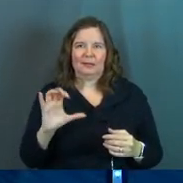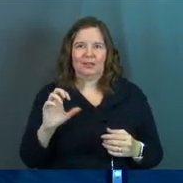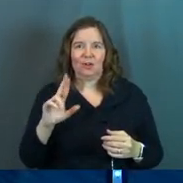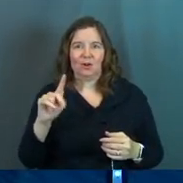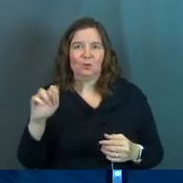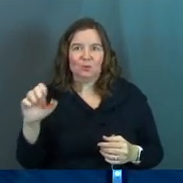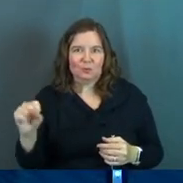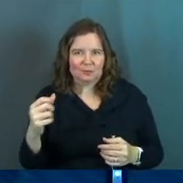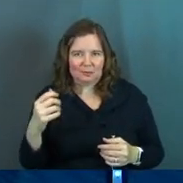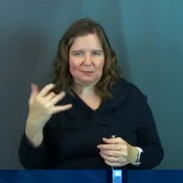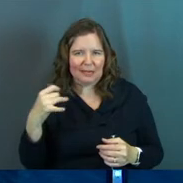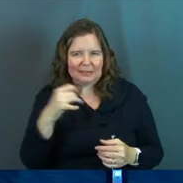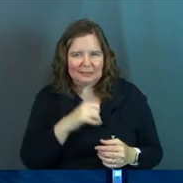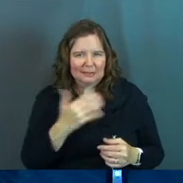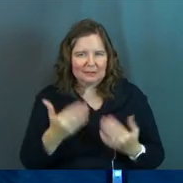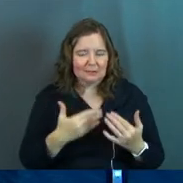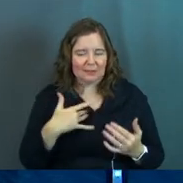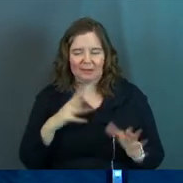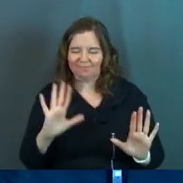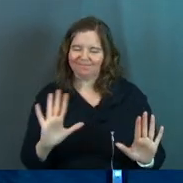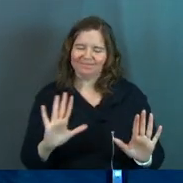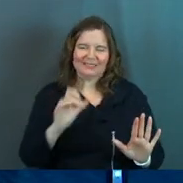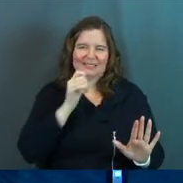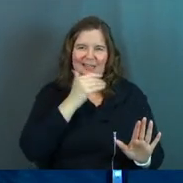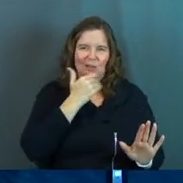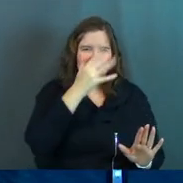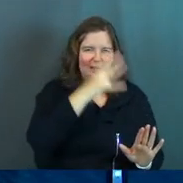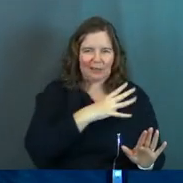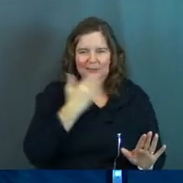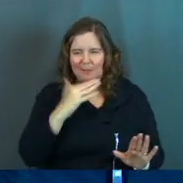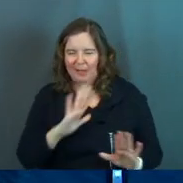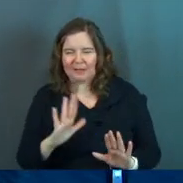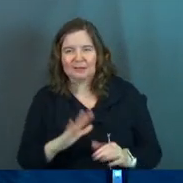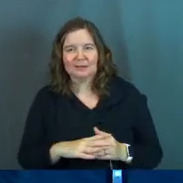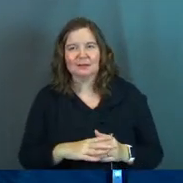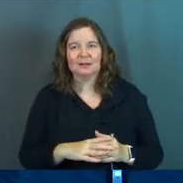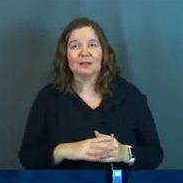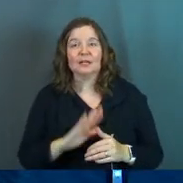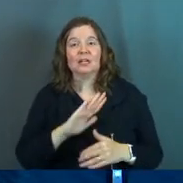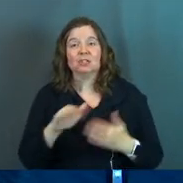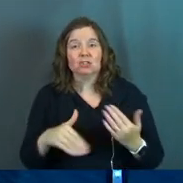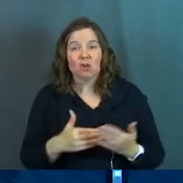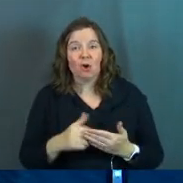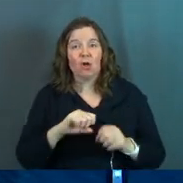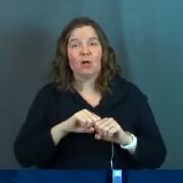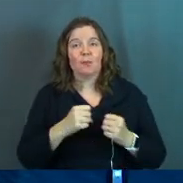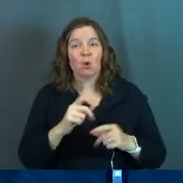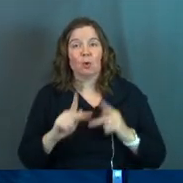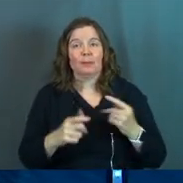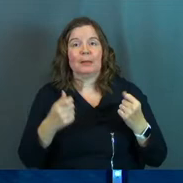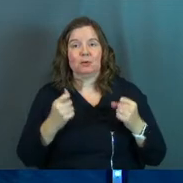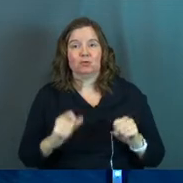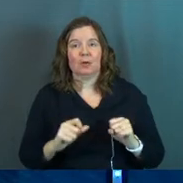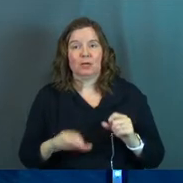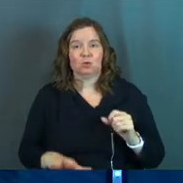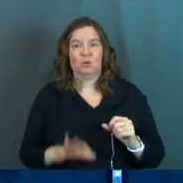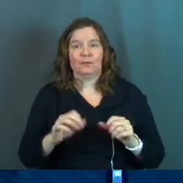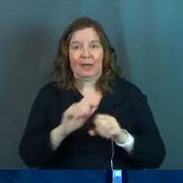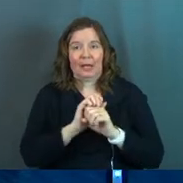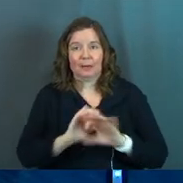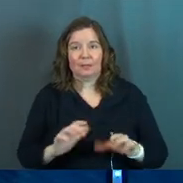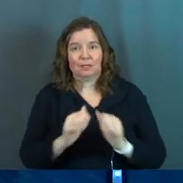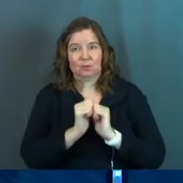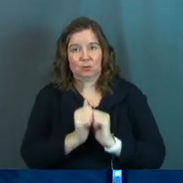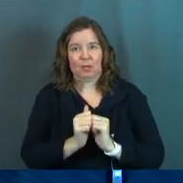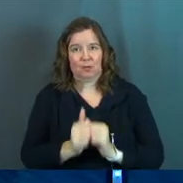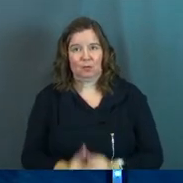right? It's like, no, it's not good guys and bad guys. It's all broken people trying to find peace